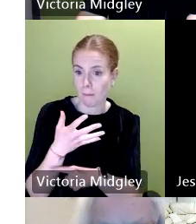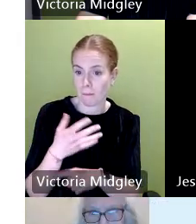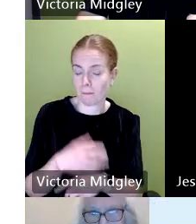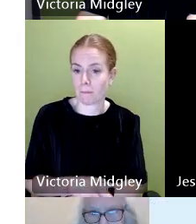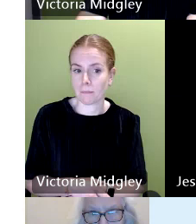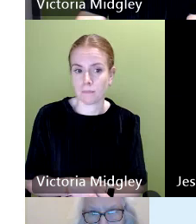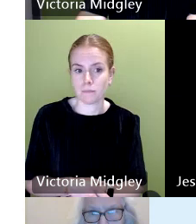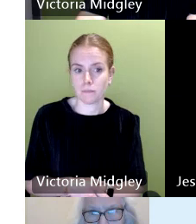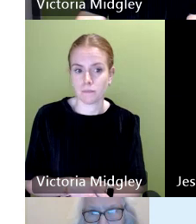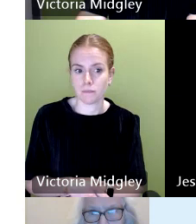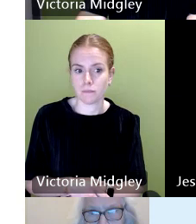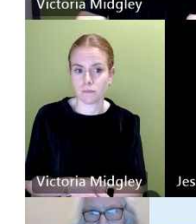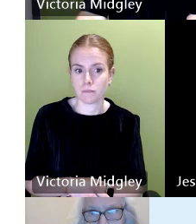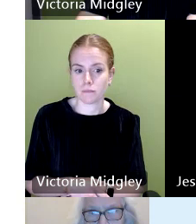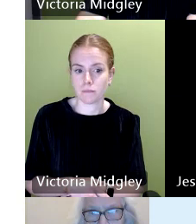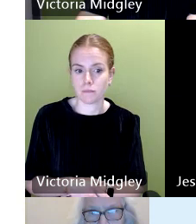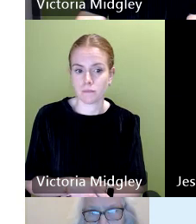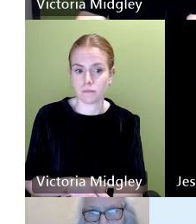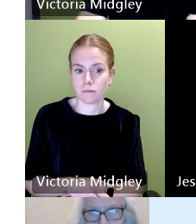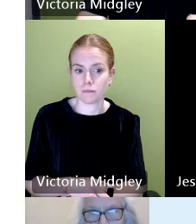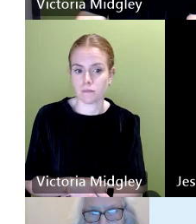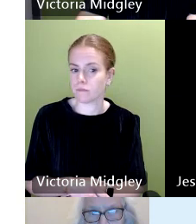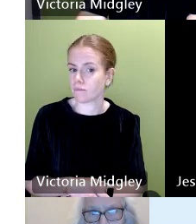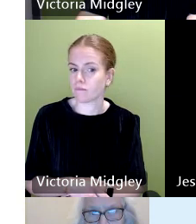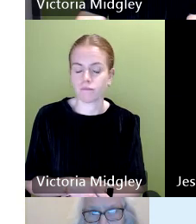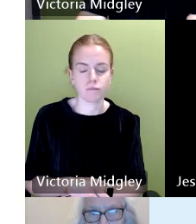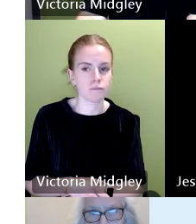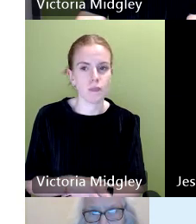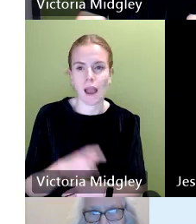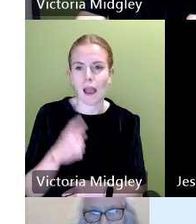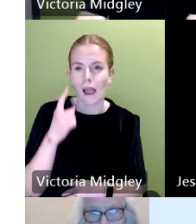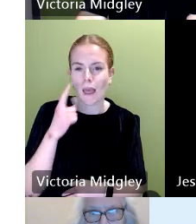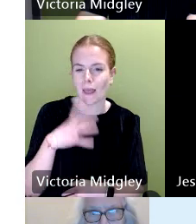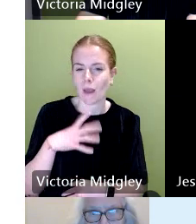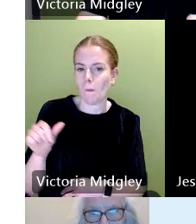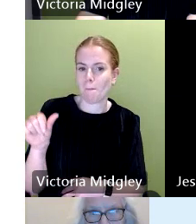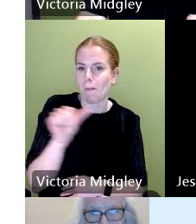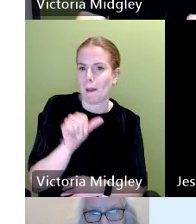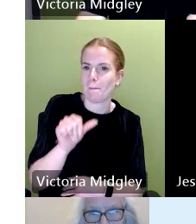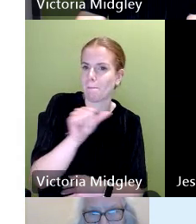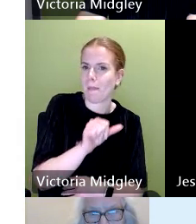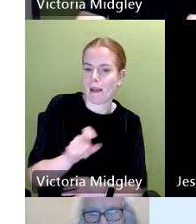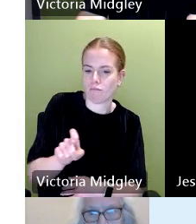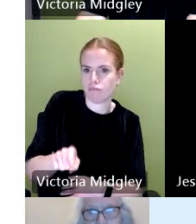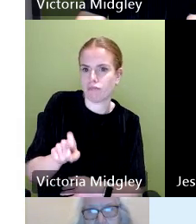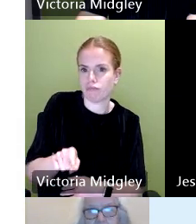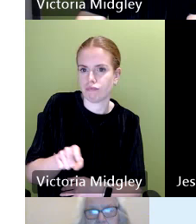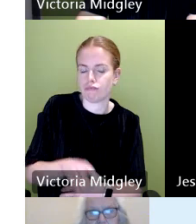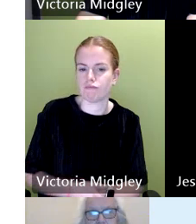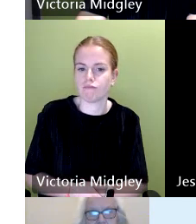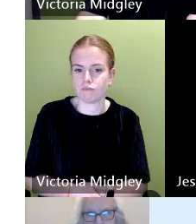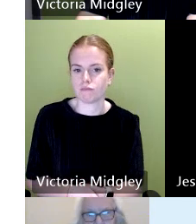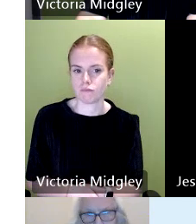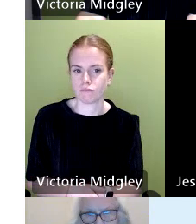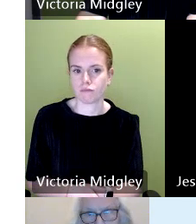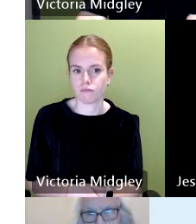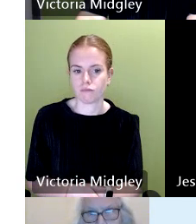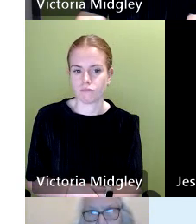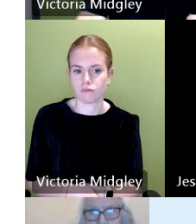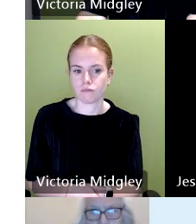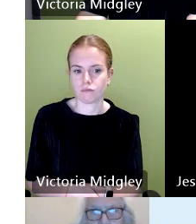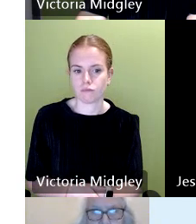Jim, I think it's 2 slides before that. I think. No, go. Sorry. There it is. You